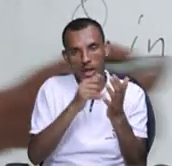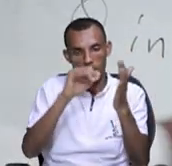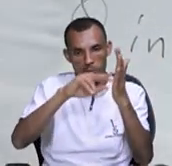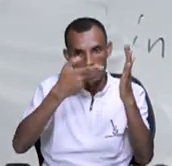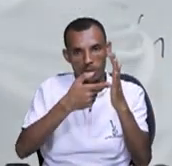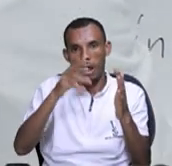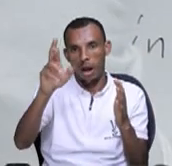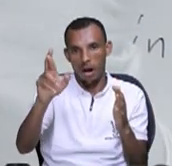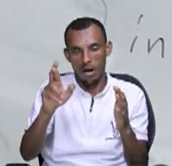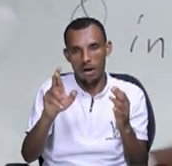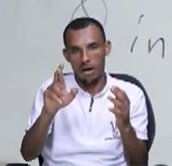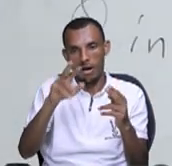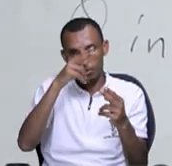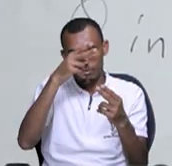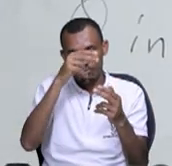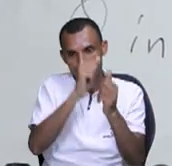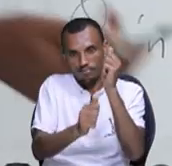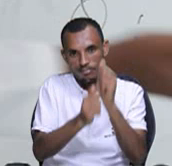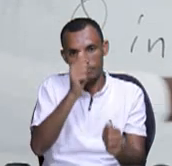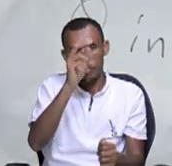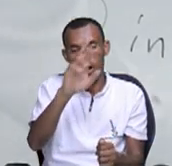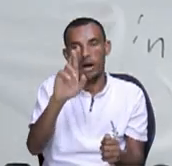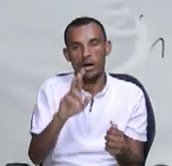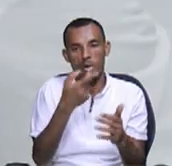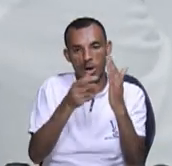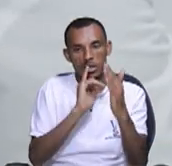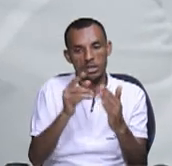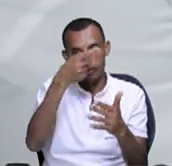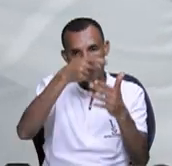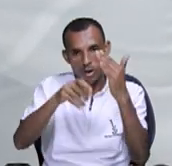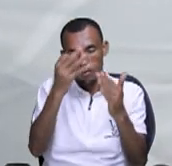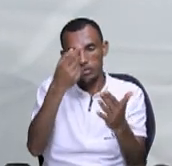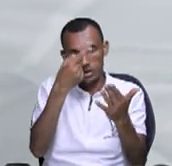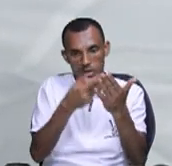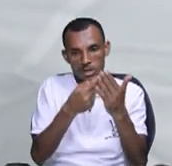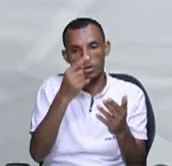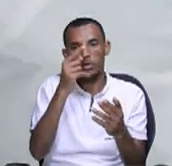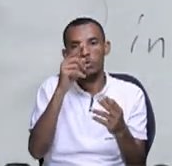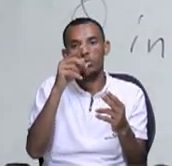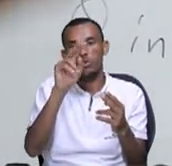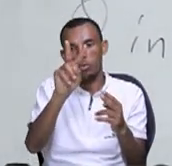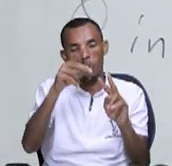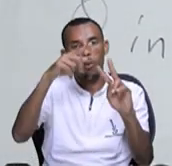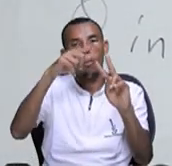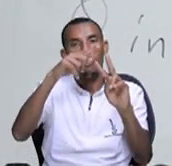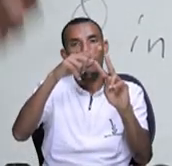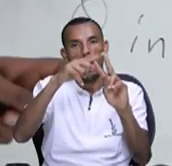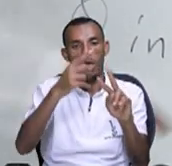means r is cancelled by r. Therefore, what is the value of this one? 2 pi